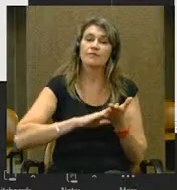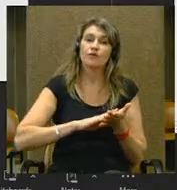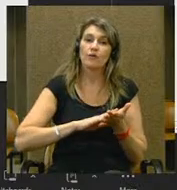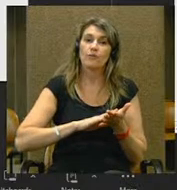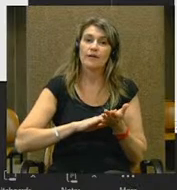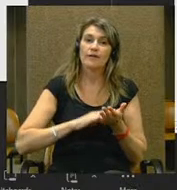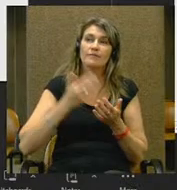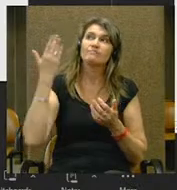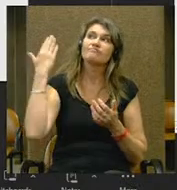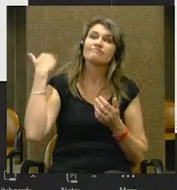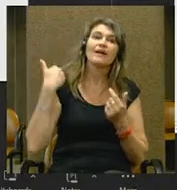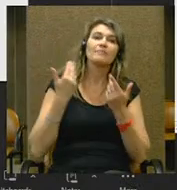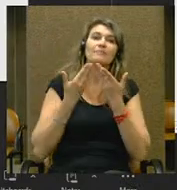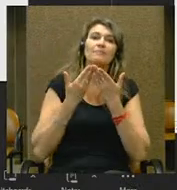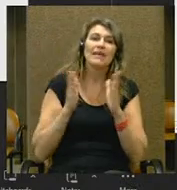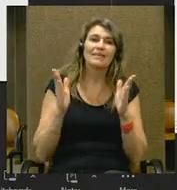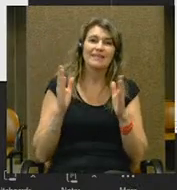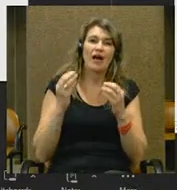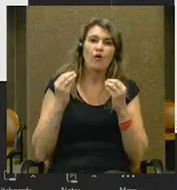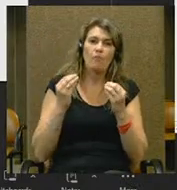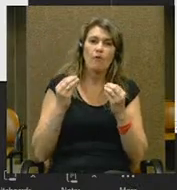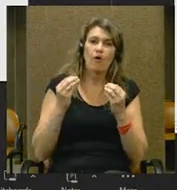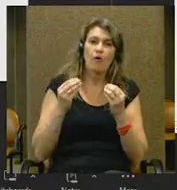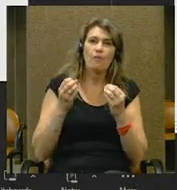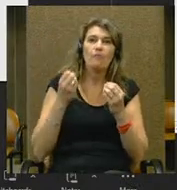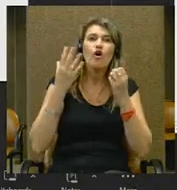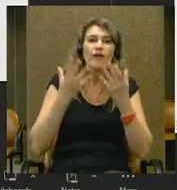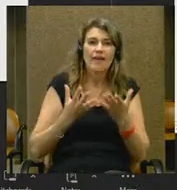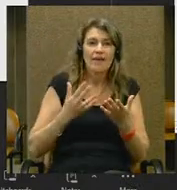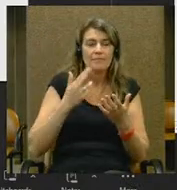currently. A major drive